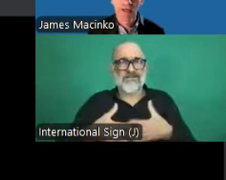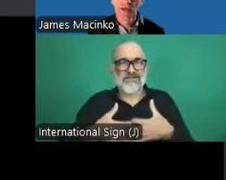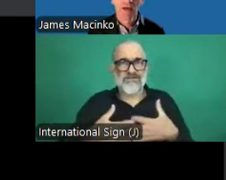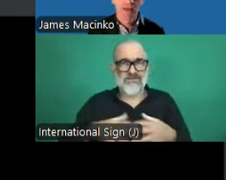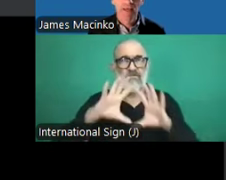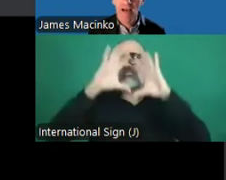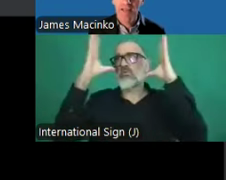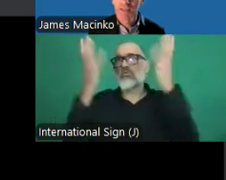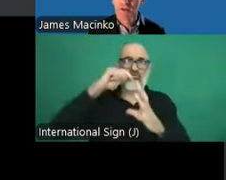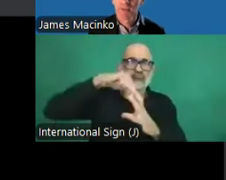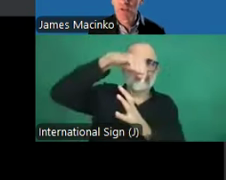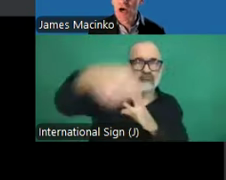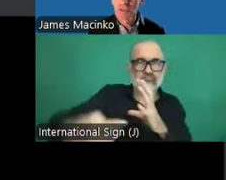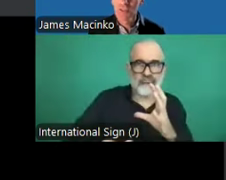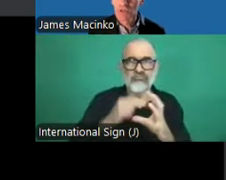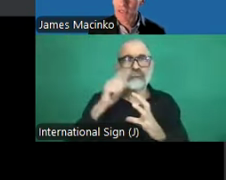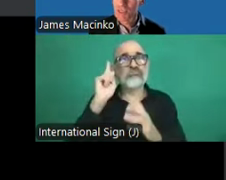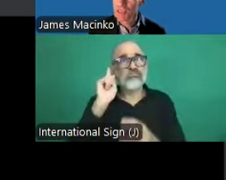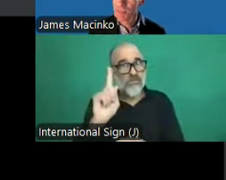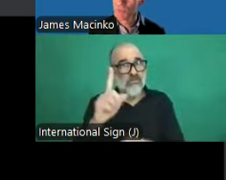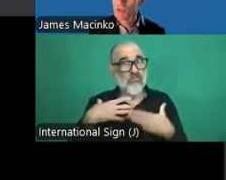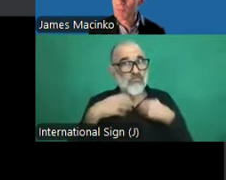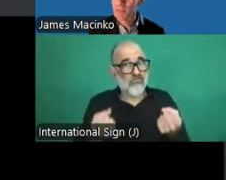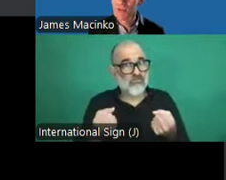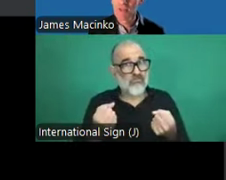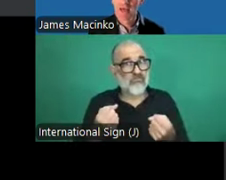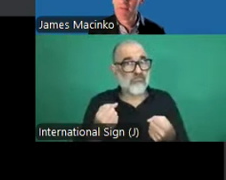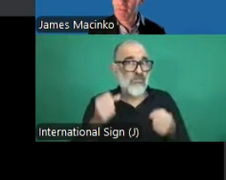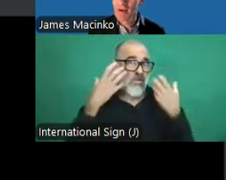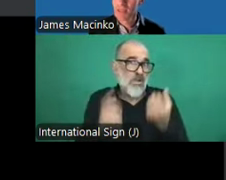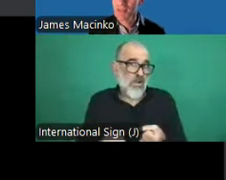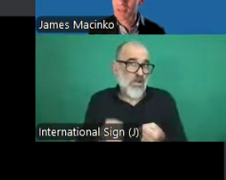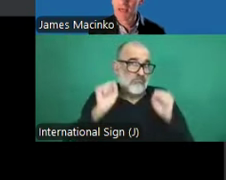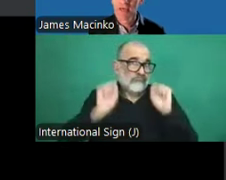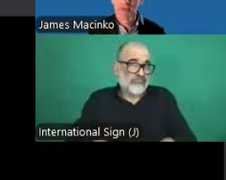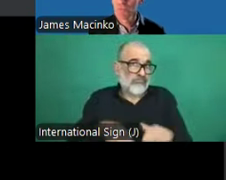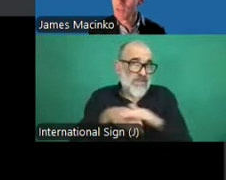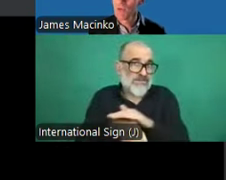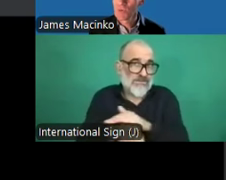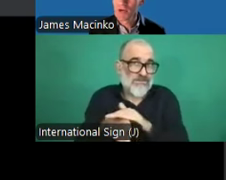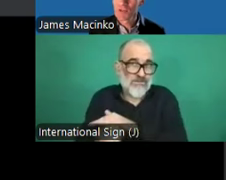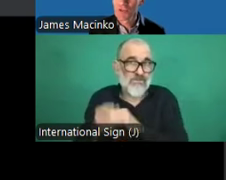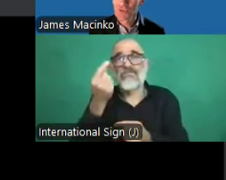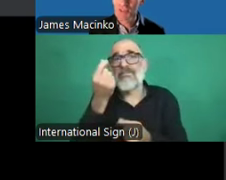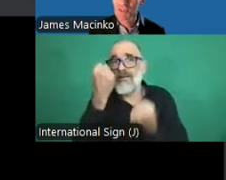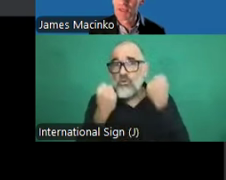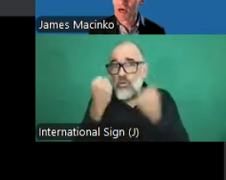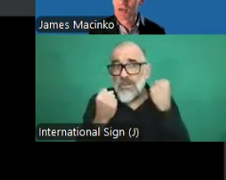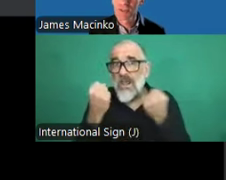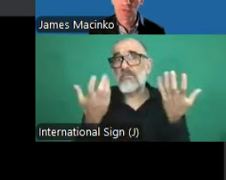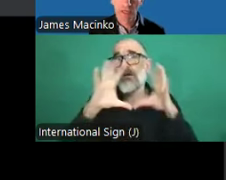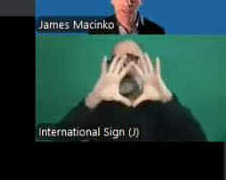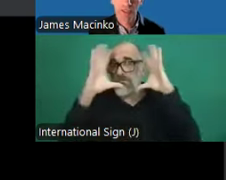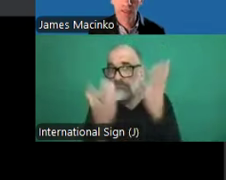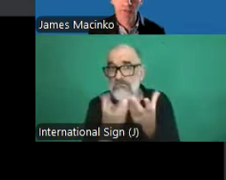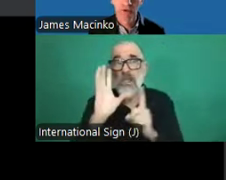culturally. It has to develop long-term relationships with people and families, and this really requires trust and a